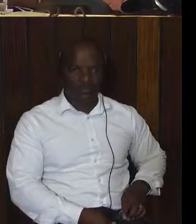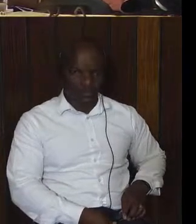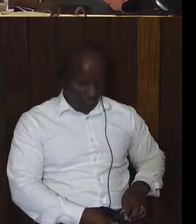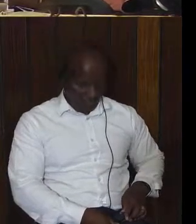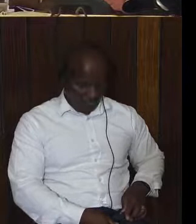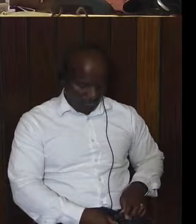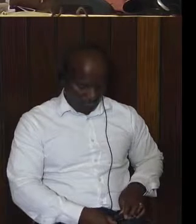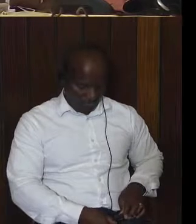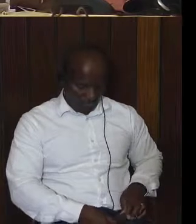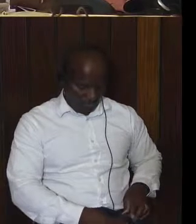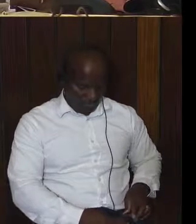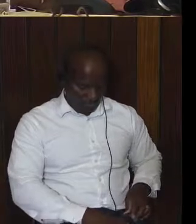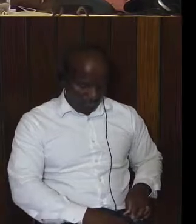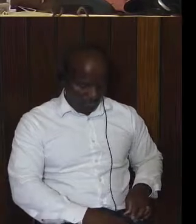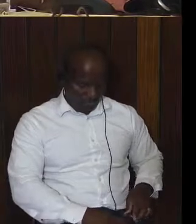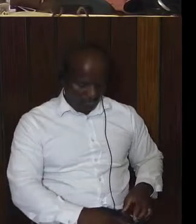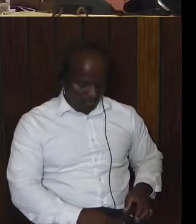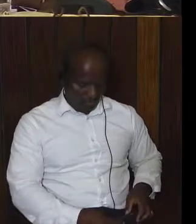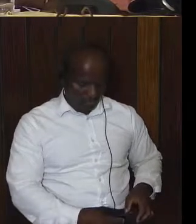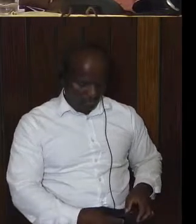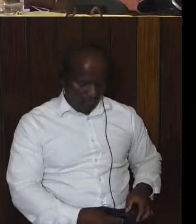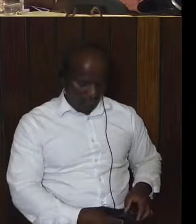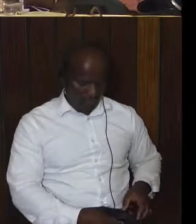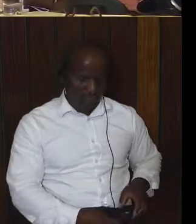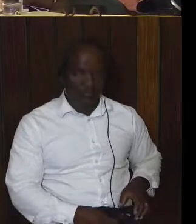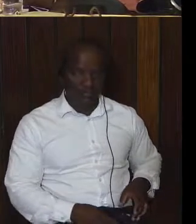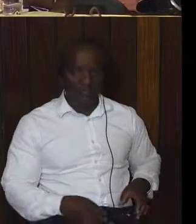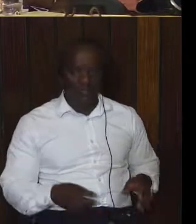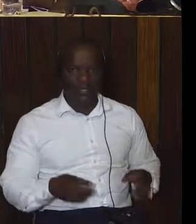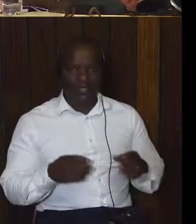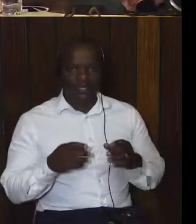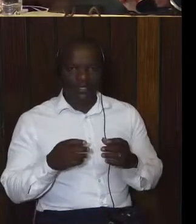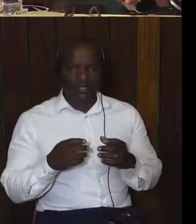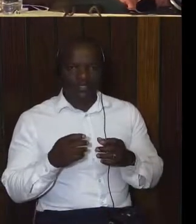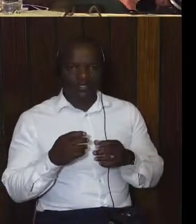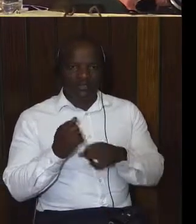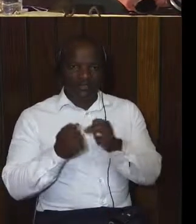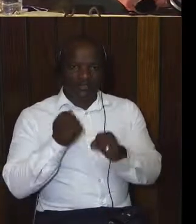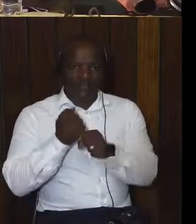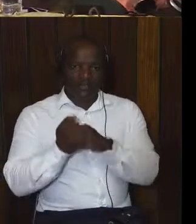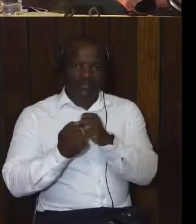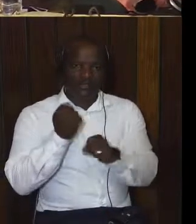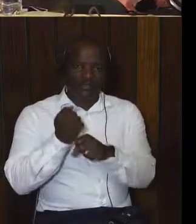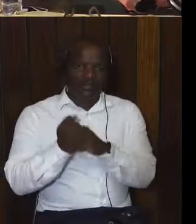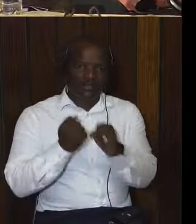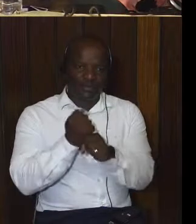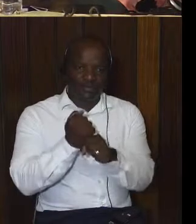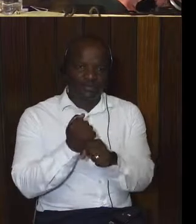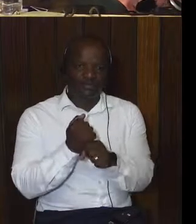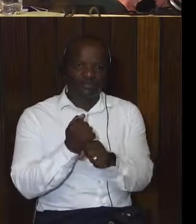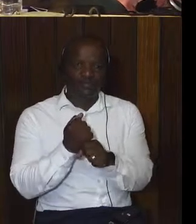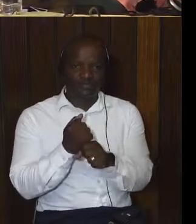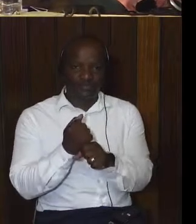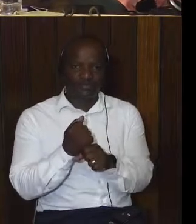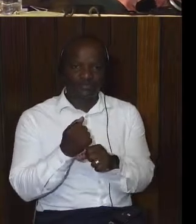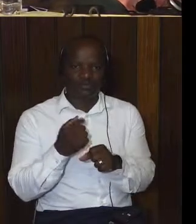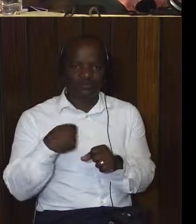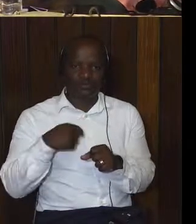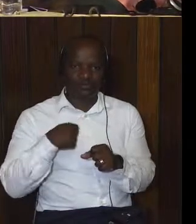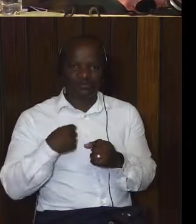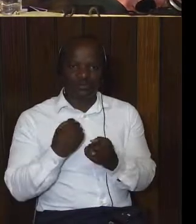is separate. So every year we present, as part